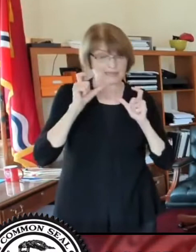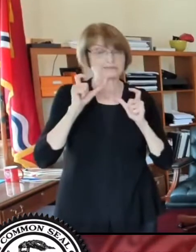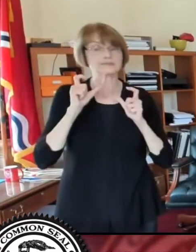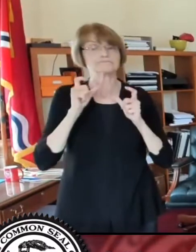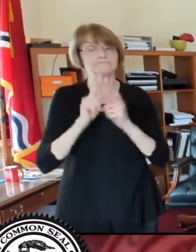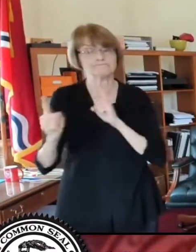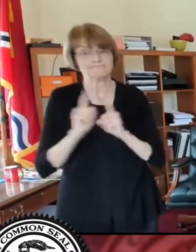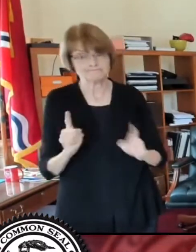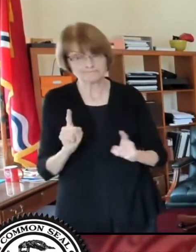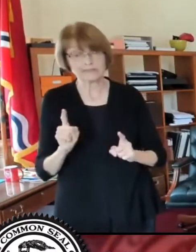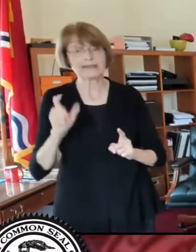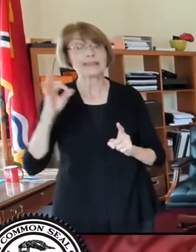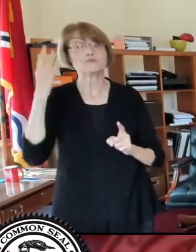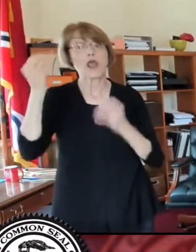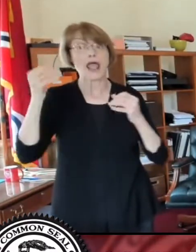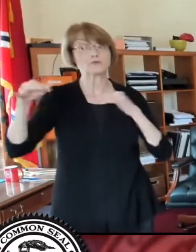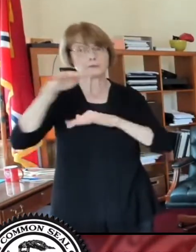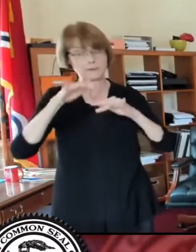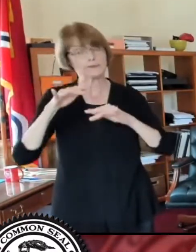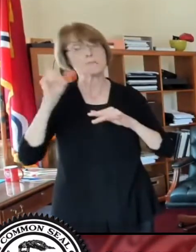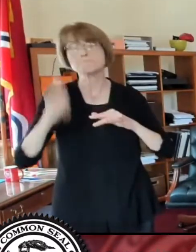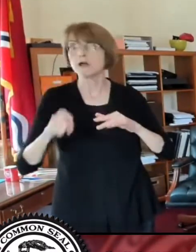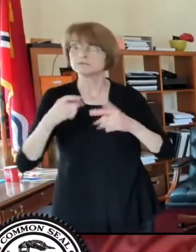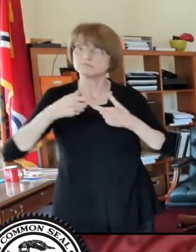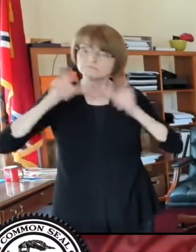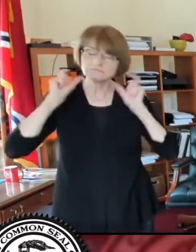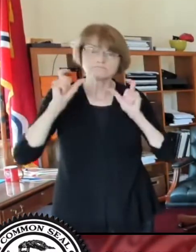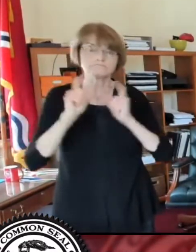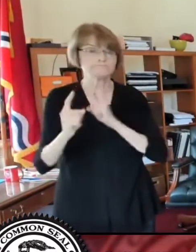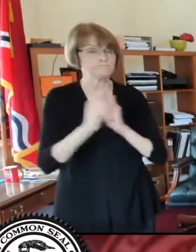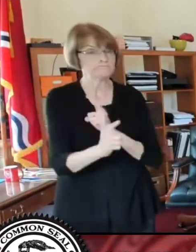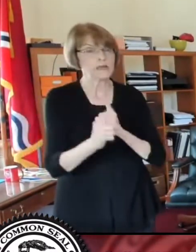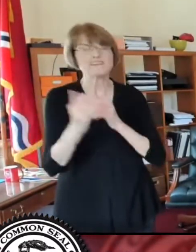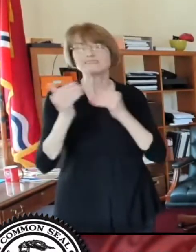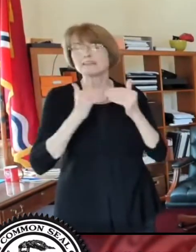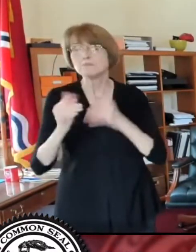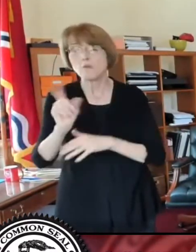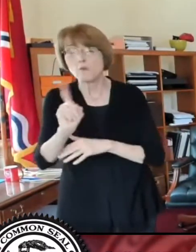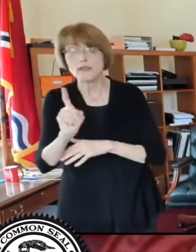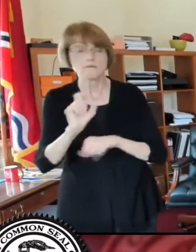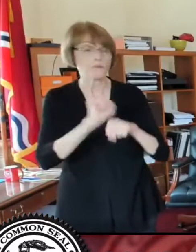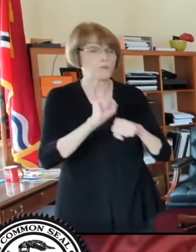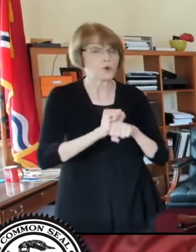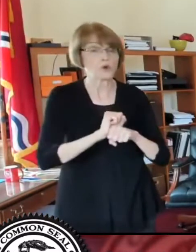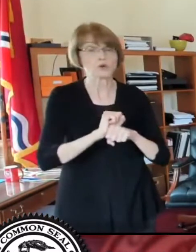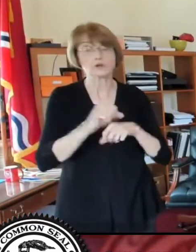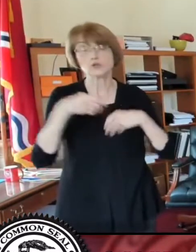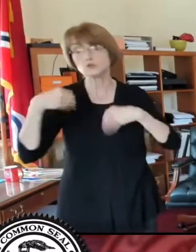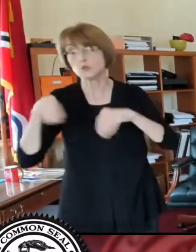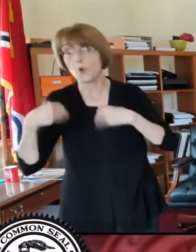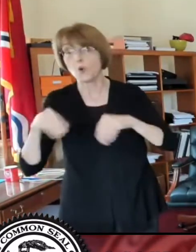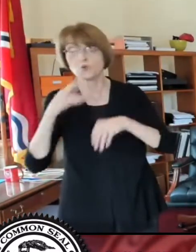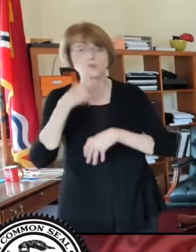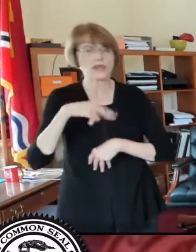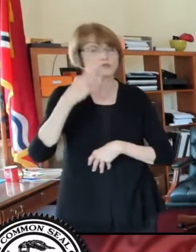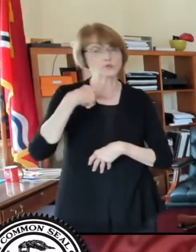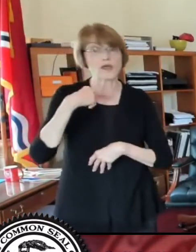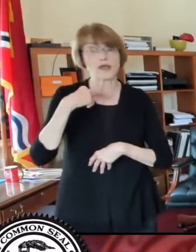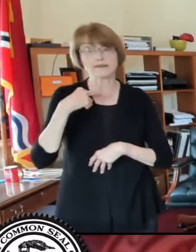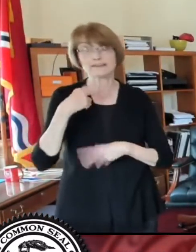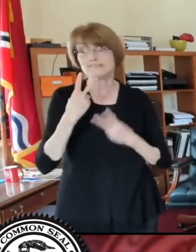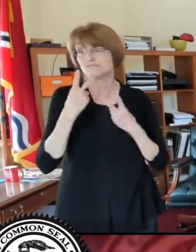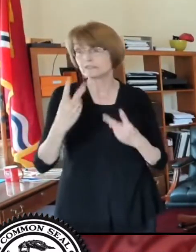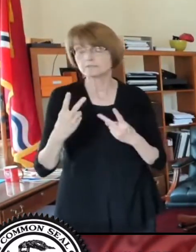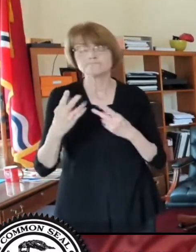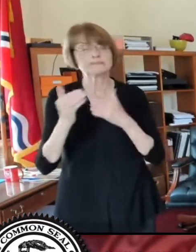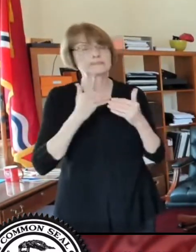in the public. So whether you are working at a store or restaurant in the public, or whether you are visiting one of those